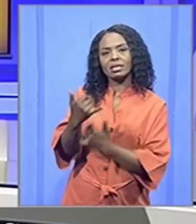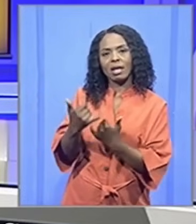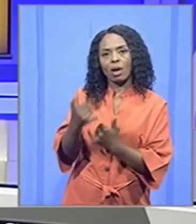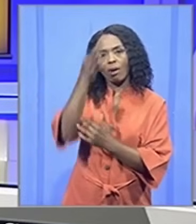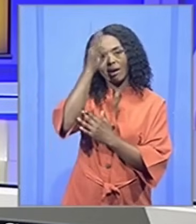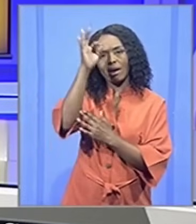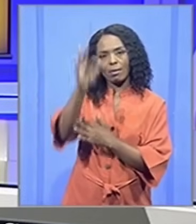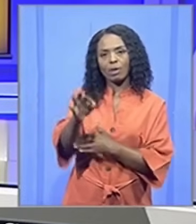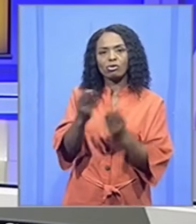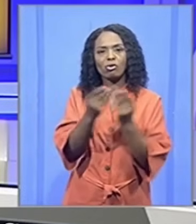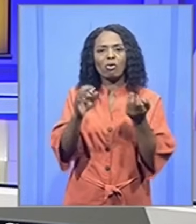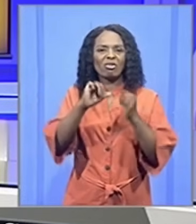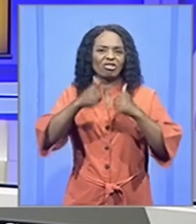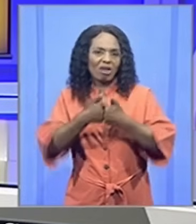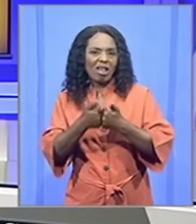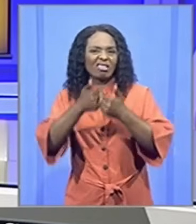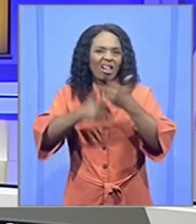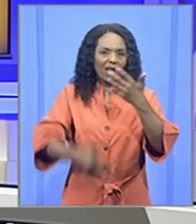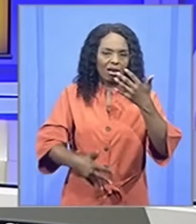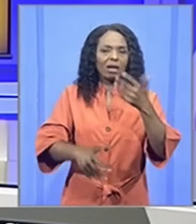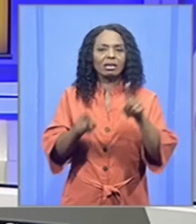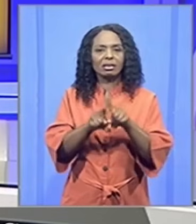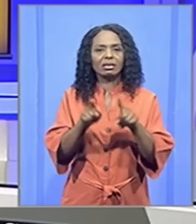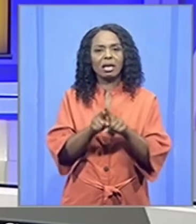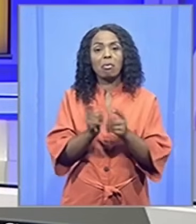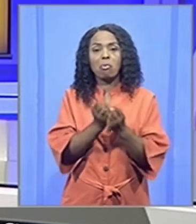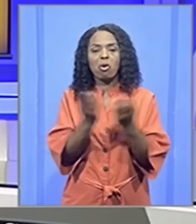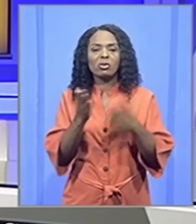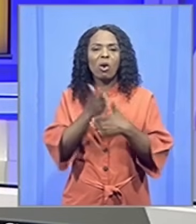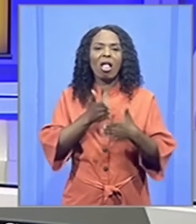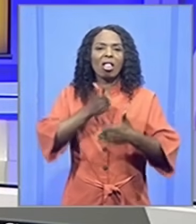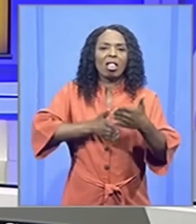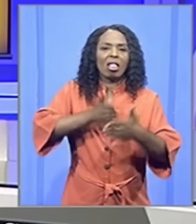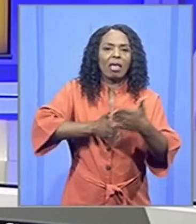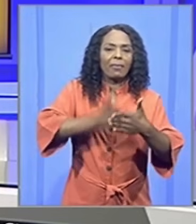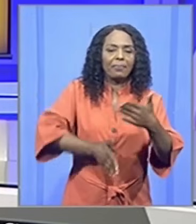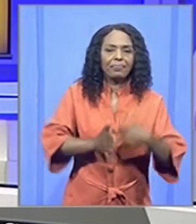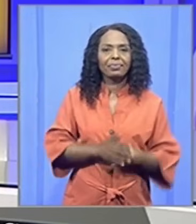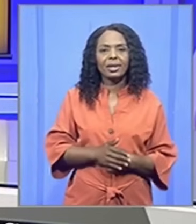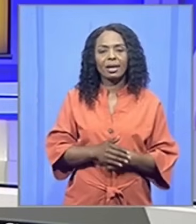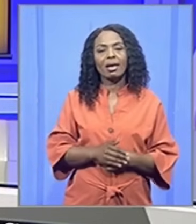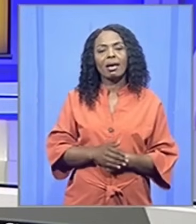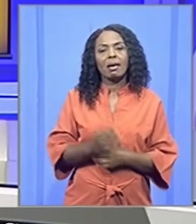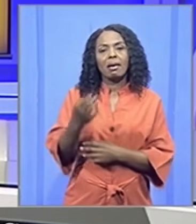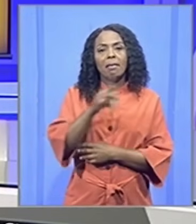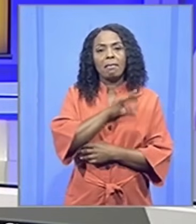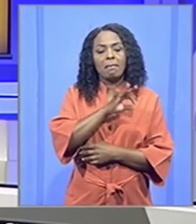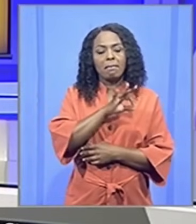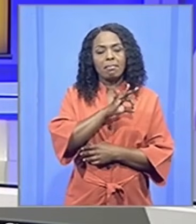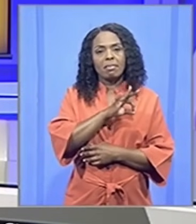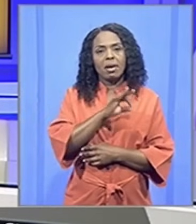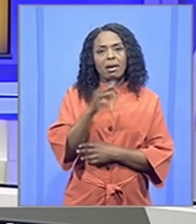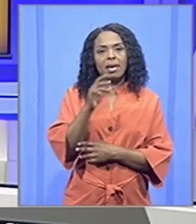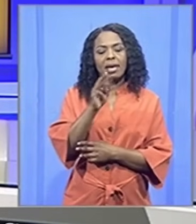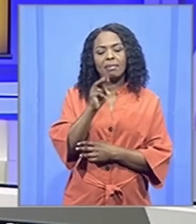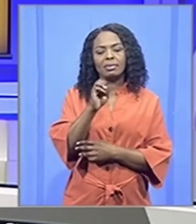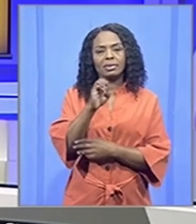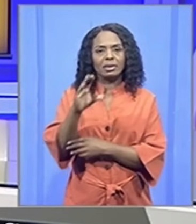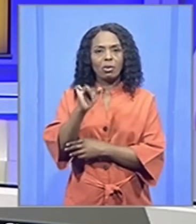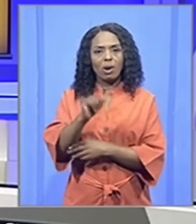tše dingwe tša ditlhohlo go akaretšwa tlhokego ya mešomo. Tonakgolo ya Limpopo Stanley Mathabata o